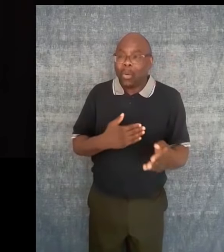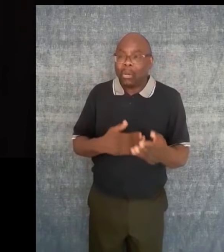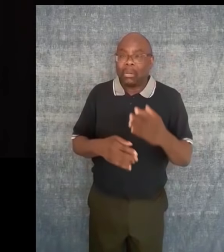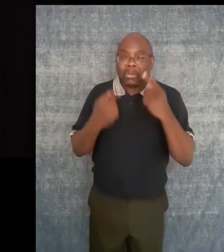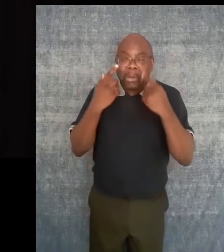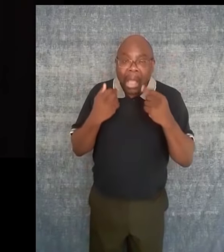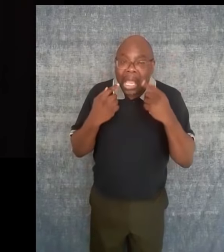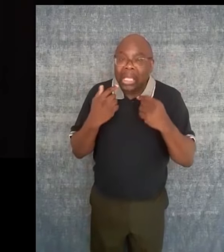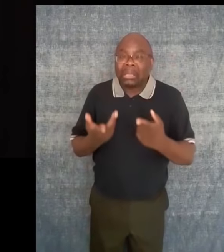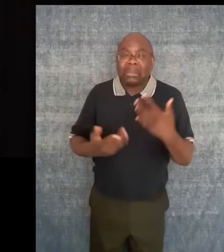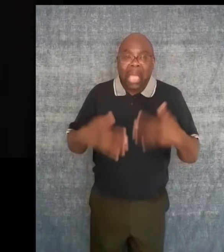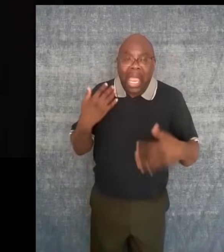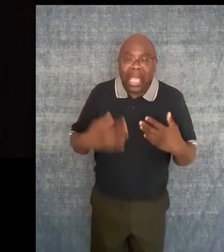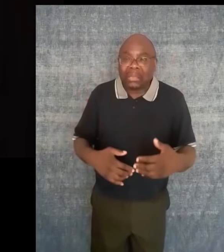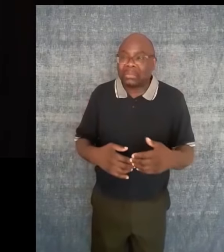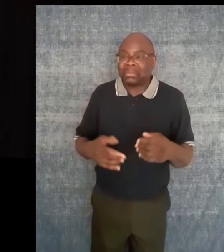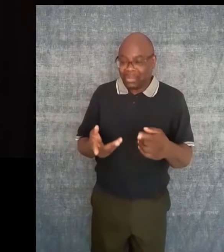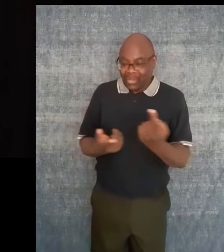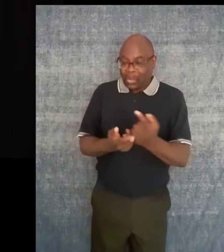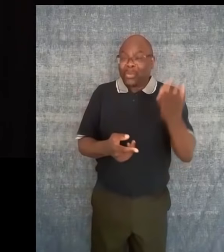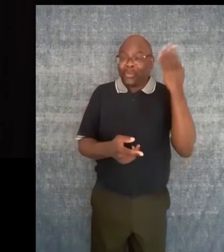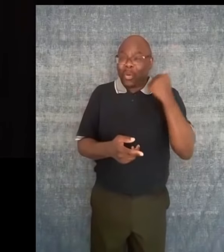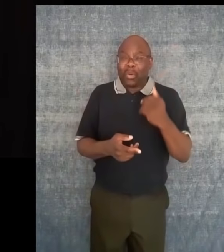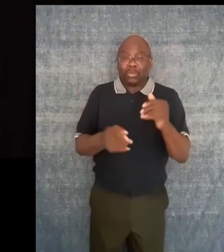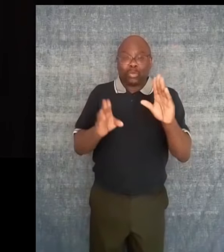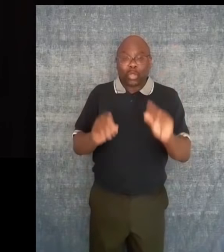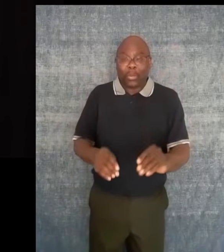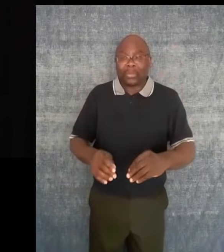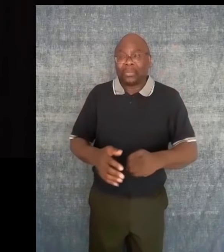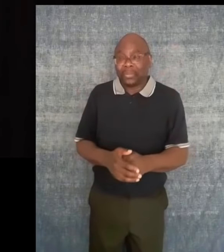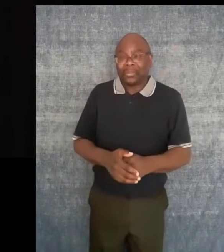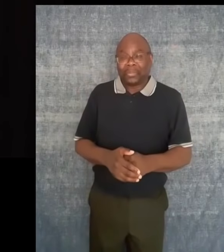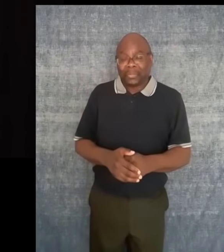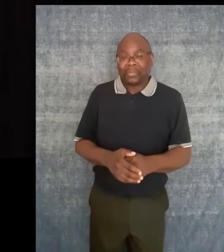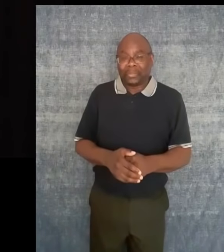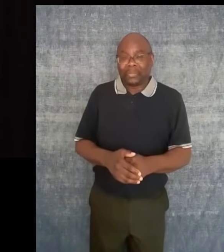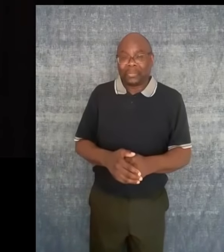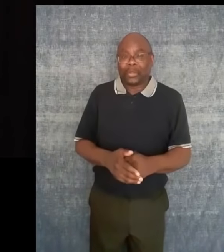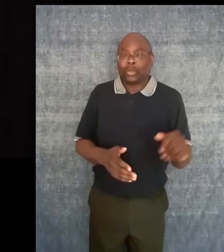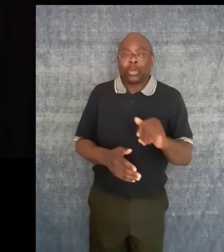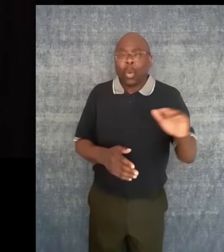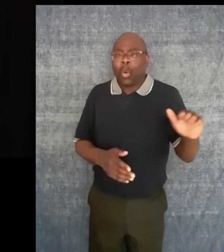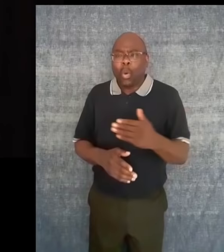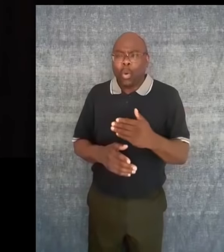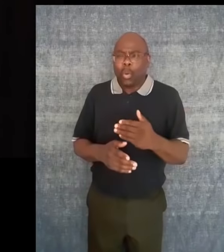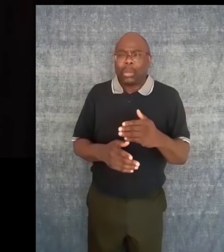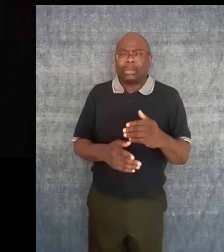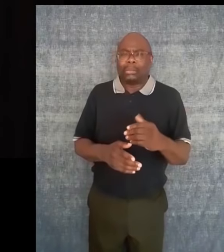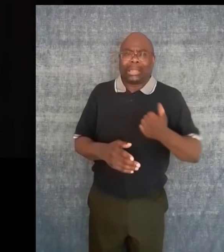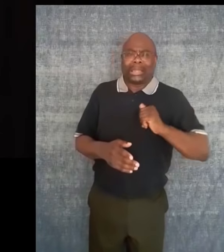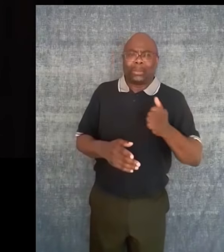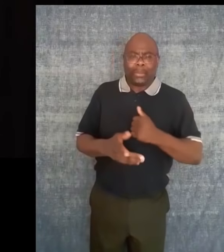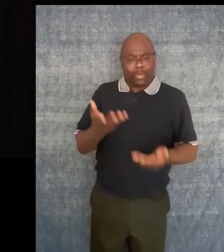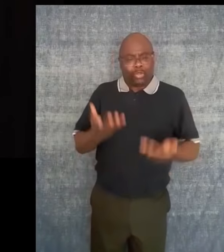or crying, pain any more, for the former things have passed away." We should all strive for justice